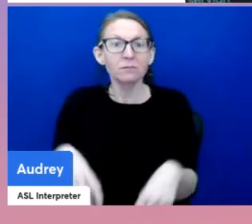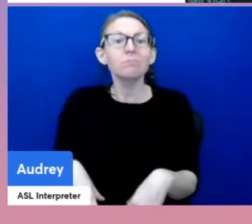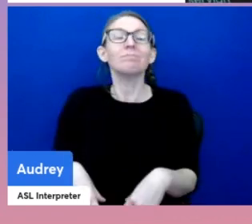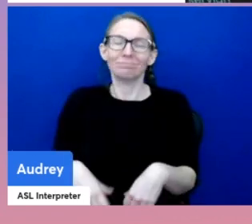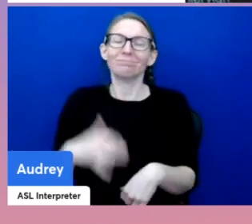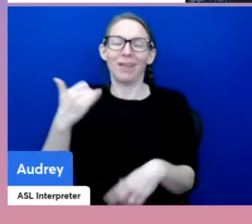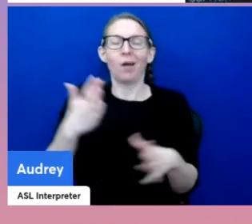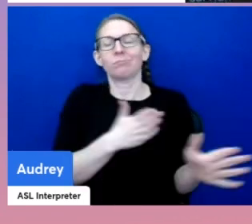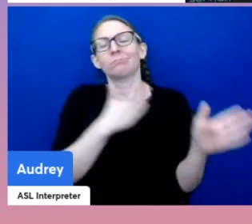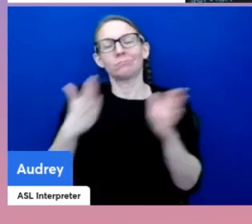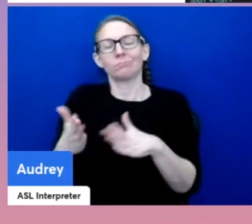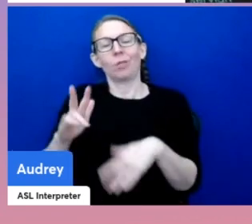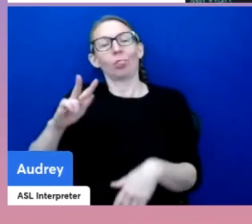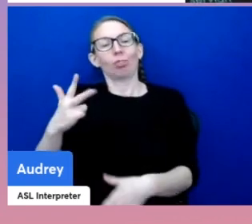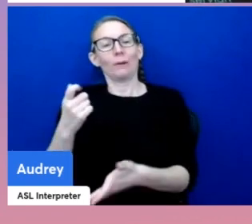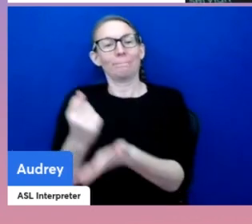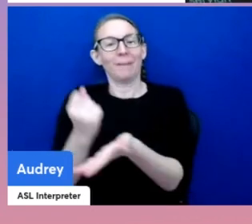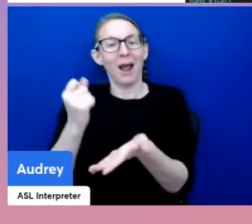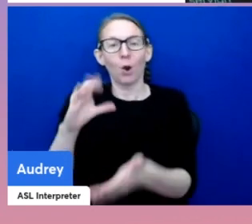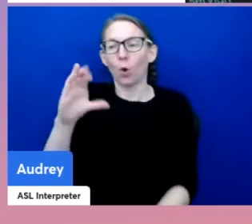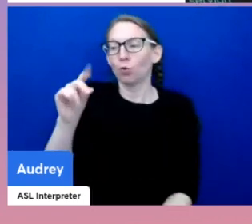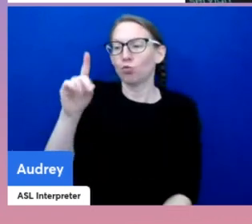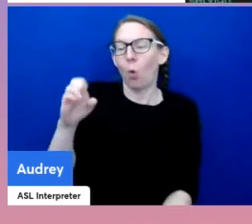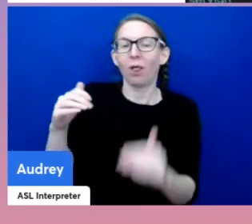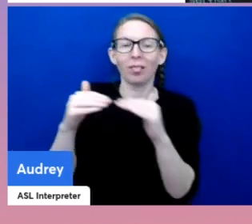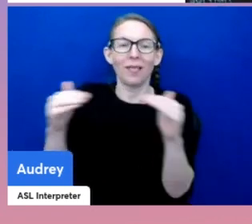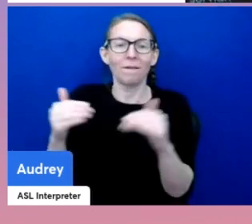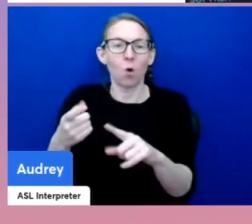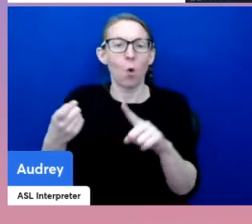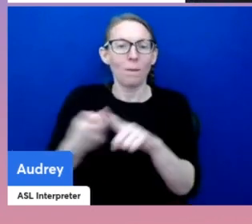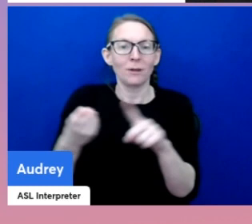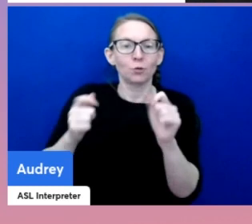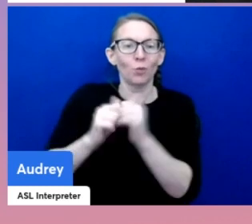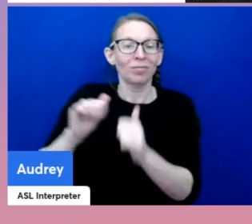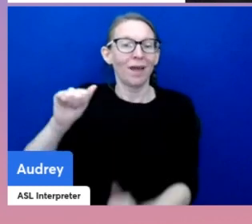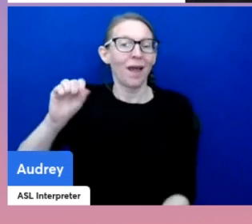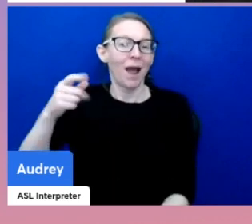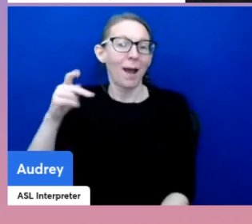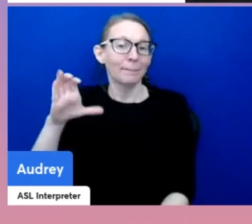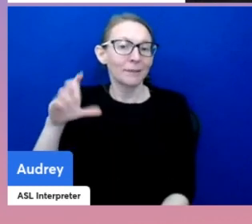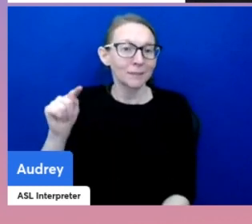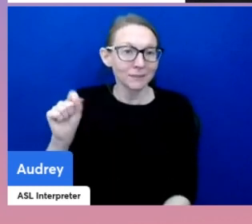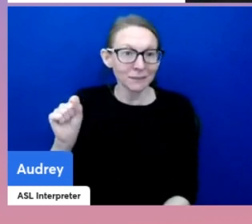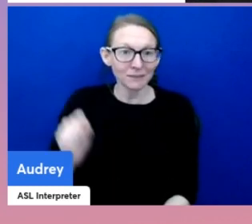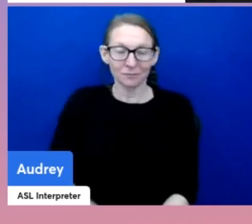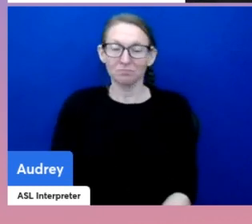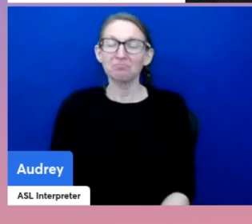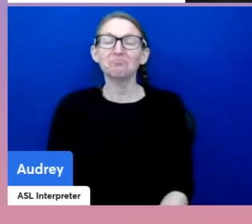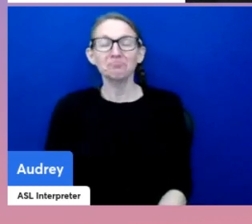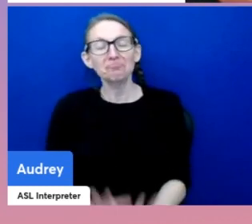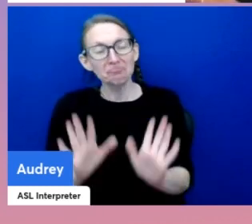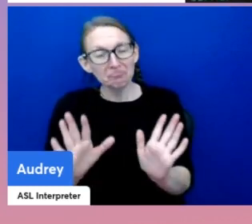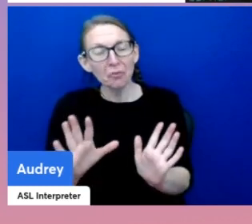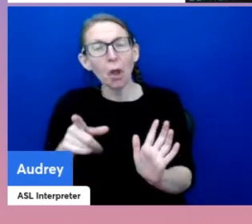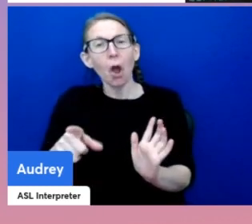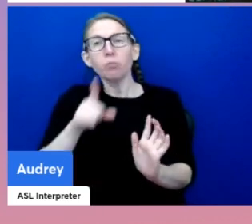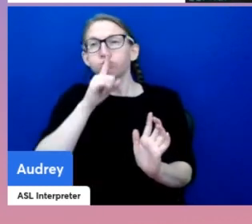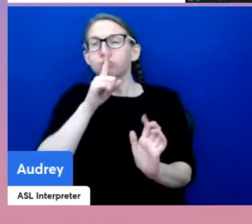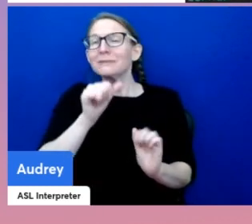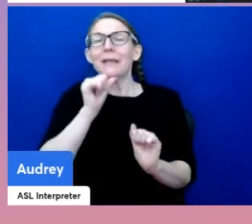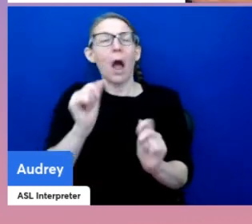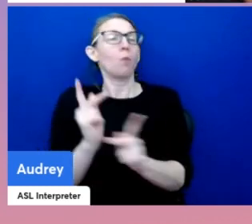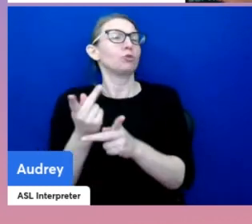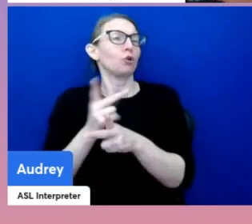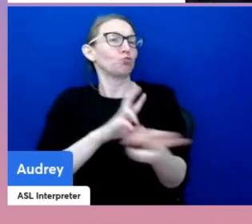our third pattern, which is code level automation with aspects. Now, I'm not saying this is production ready or that you should go and implement